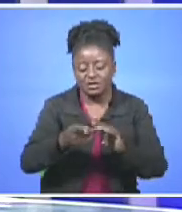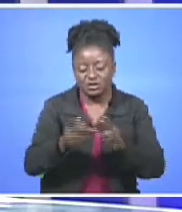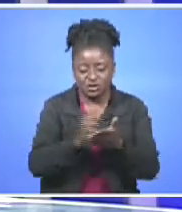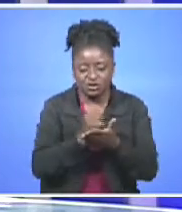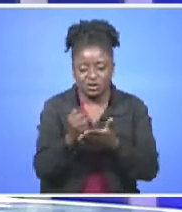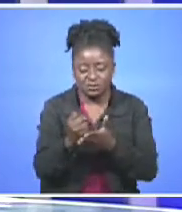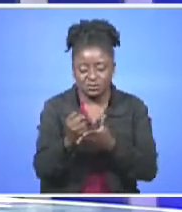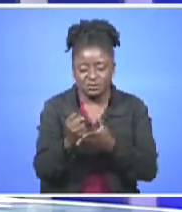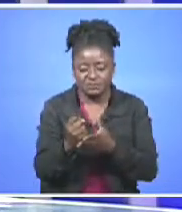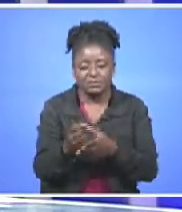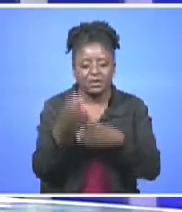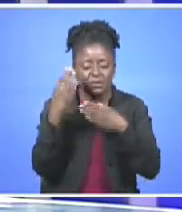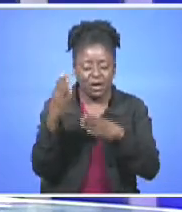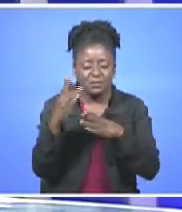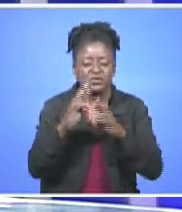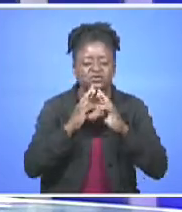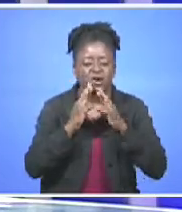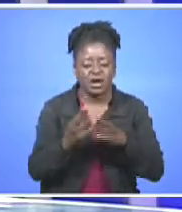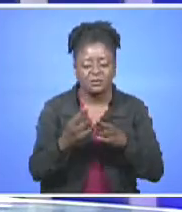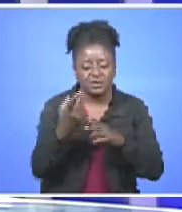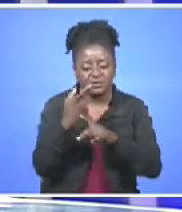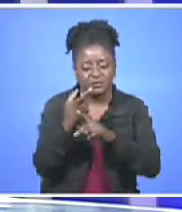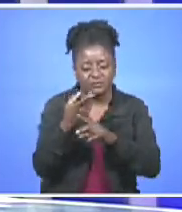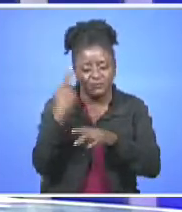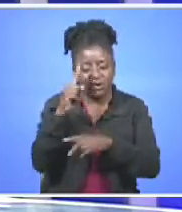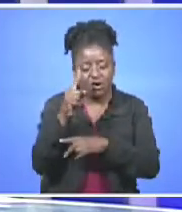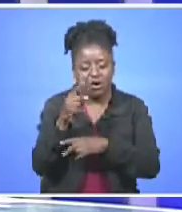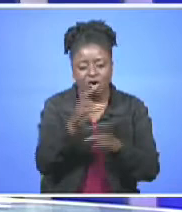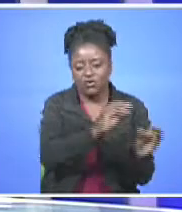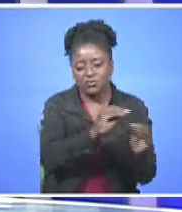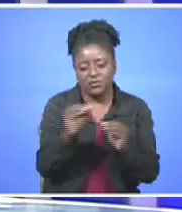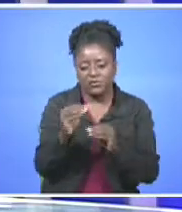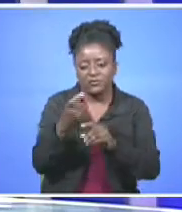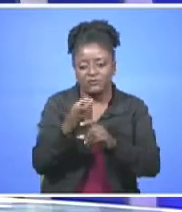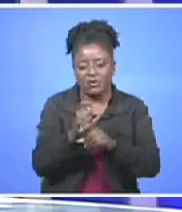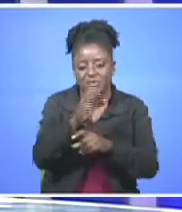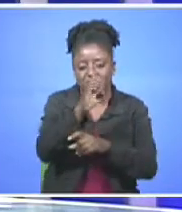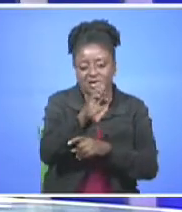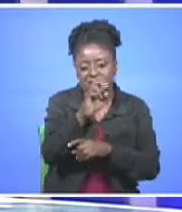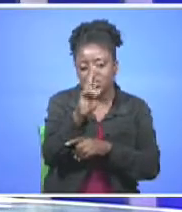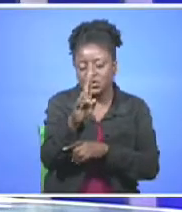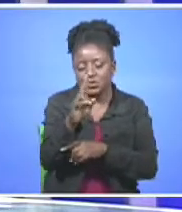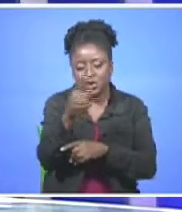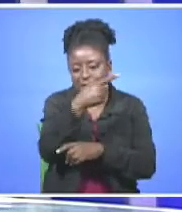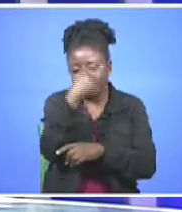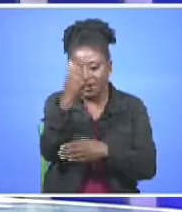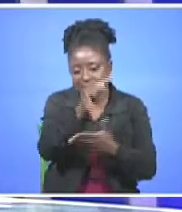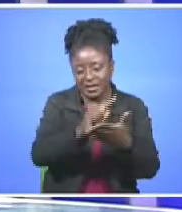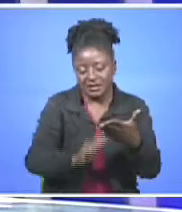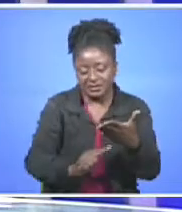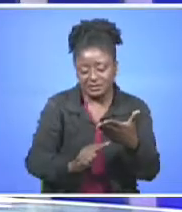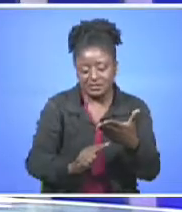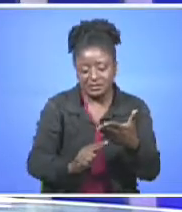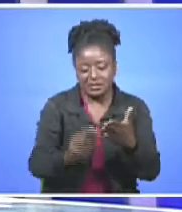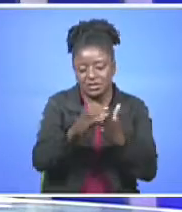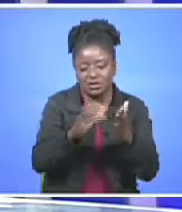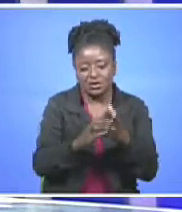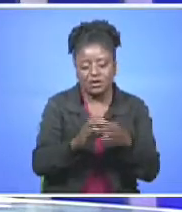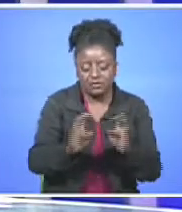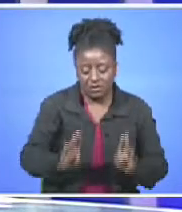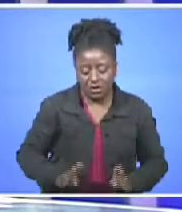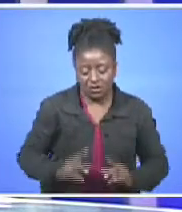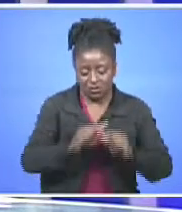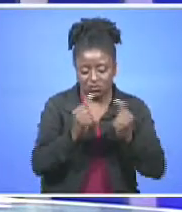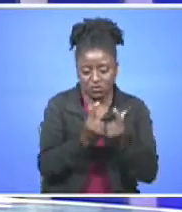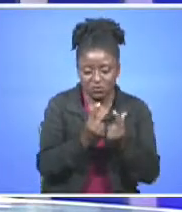Well, the Bahamas has been recommended for removal from the EU blacklist. The European Union Code of Conduct Group made the recommendation to